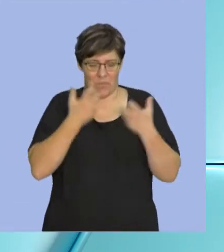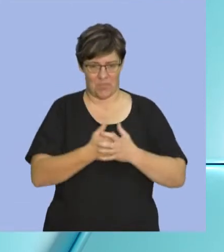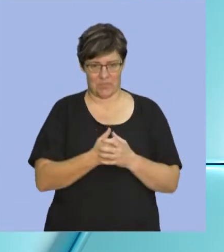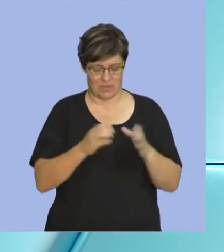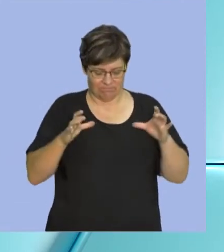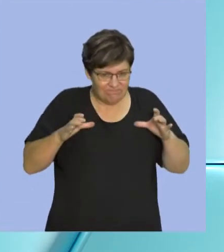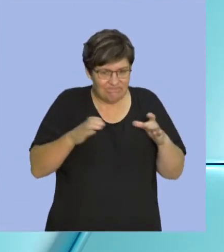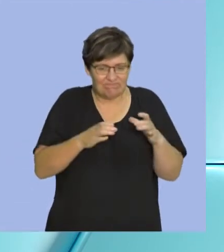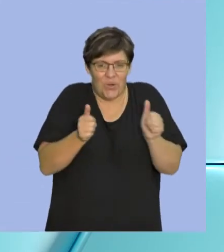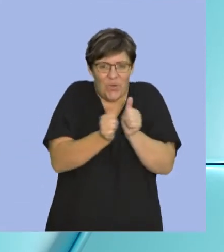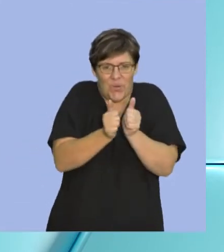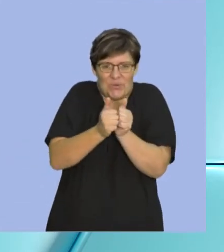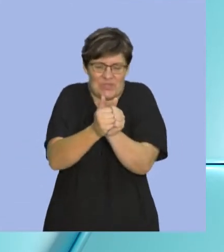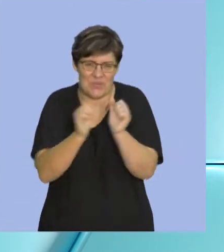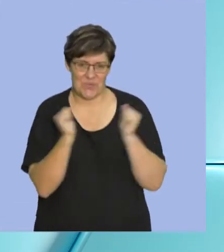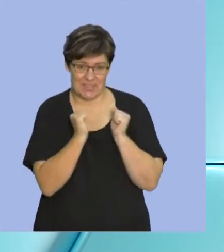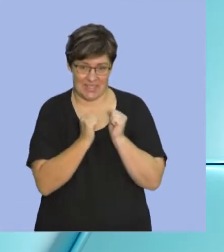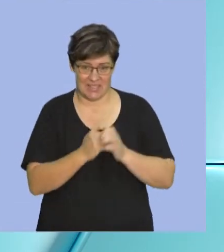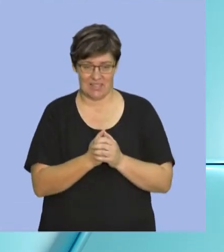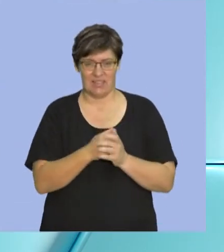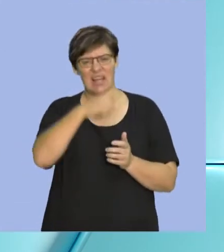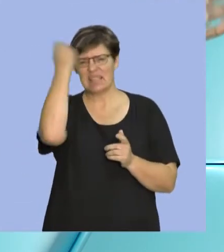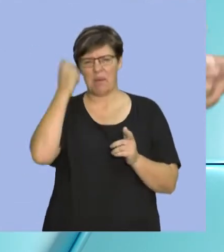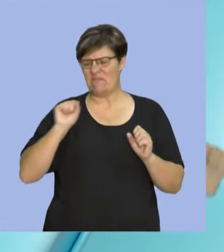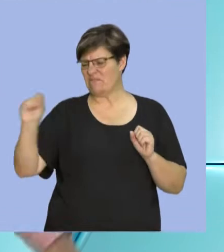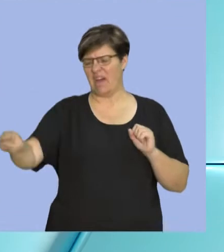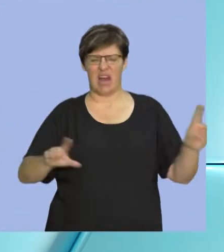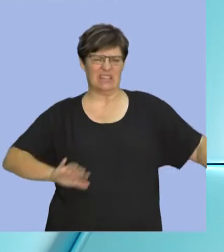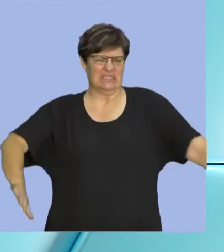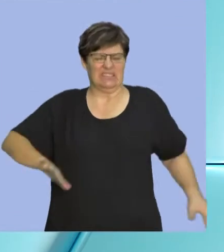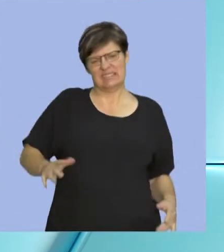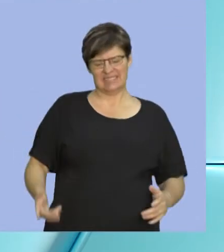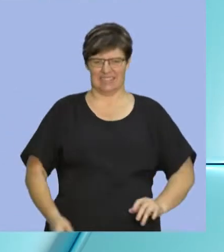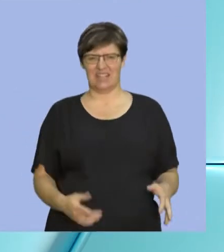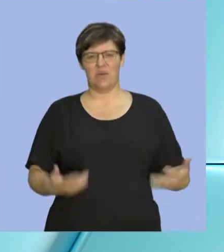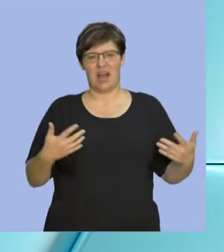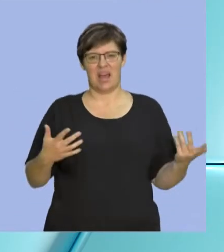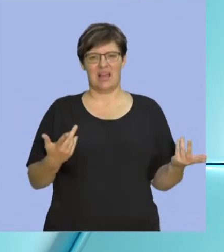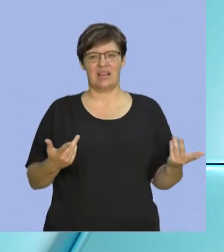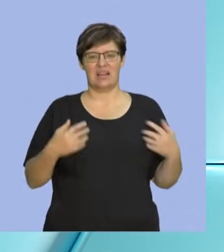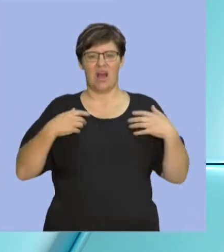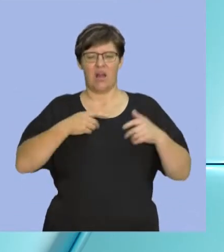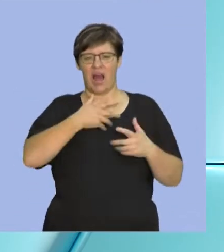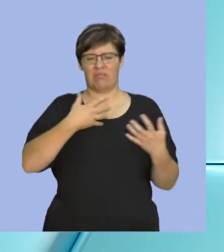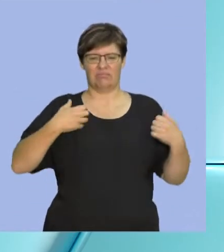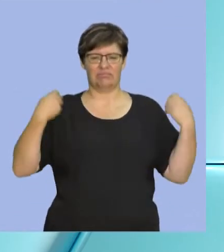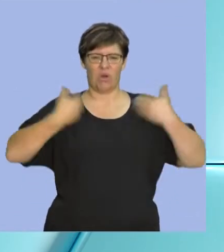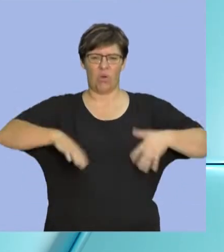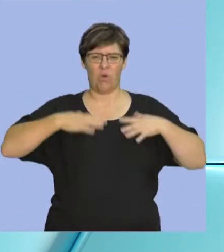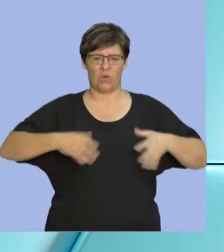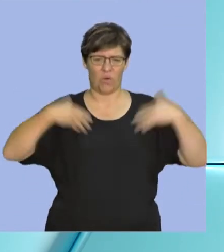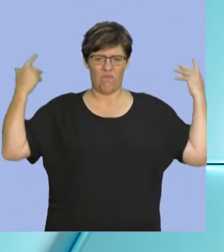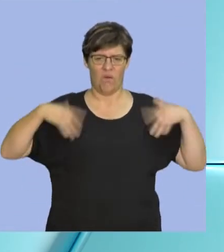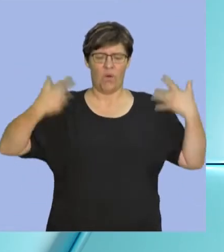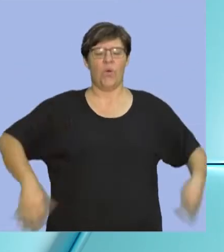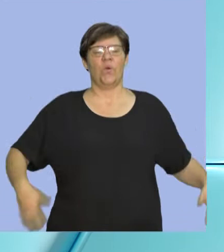people sit closer together in winter. In summer, we're much more relaxed and we kind of remove our heavy clothes off so that we can feel a bit